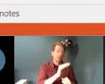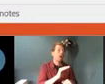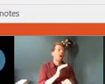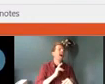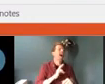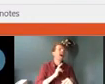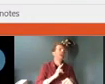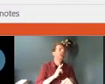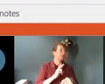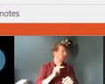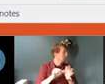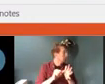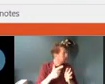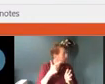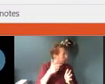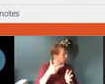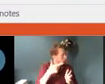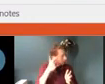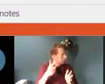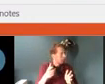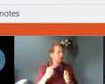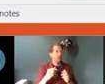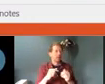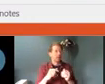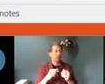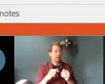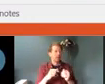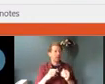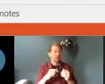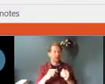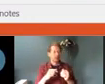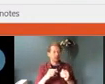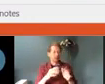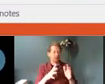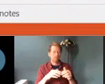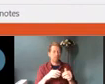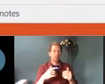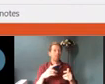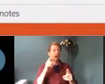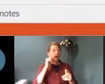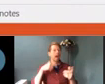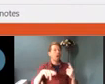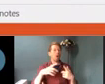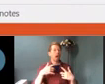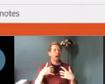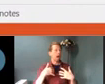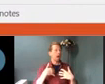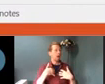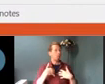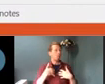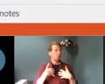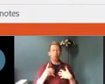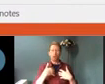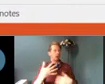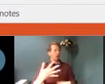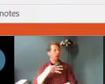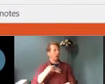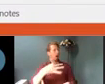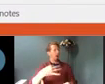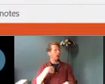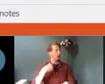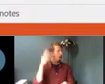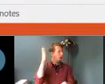Doctoral College, the department, and all those who put me forward to this award, who selected me, and then who